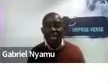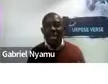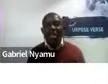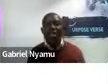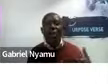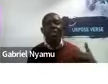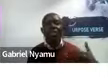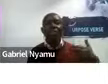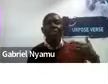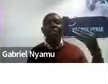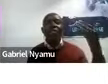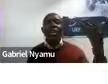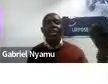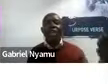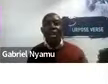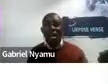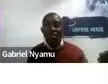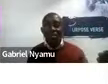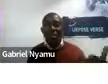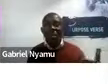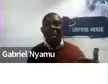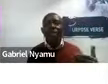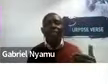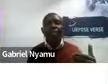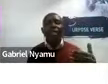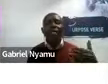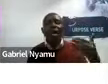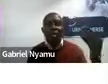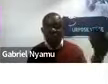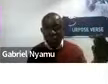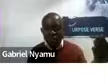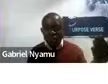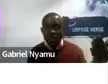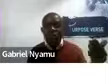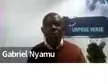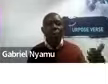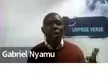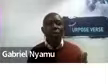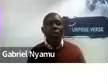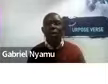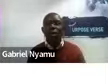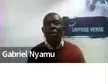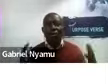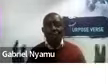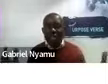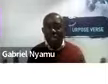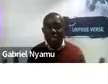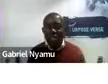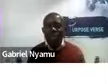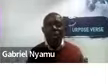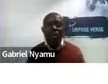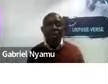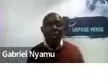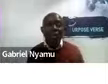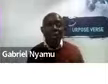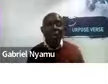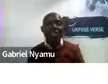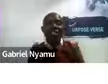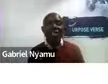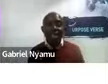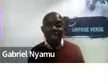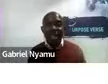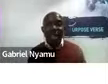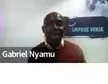planet that our generations in the future can come and find it habitable. And that's why we have to talk about climatic change because we have a purpose